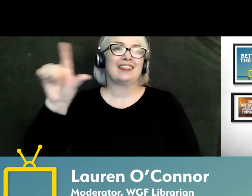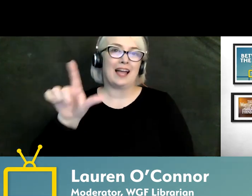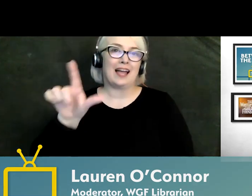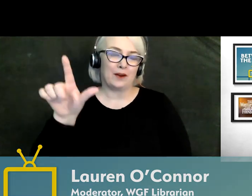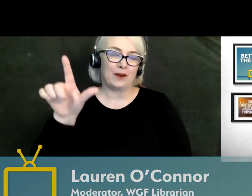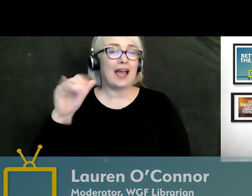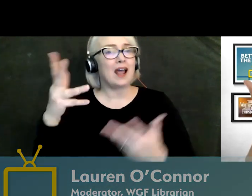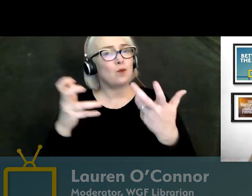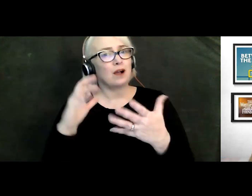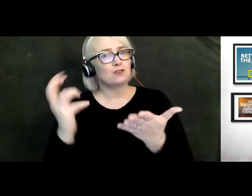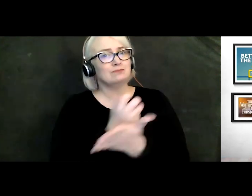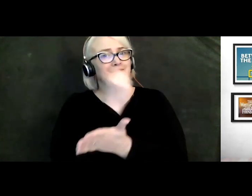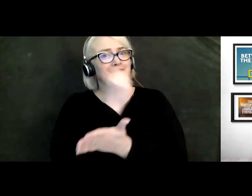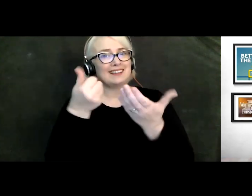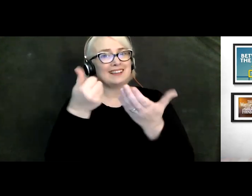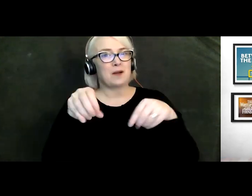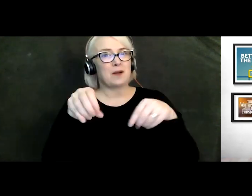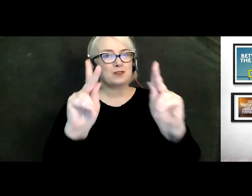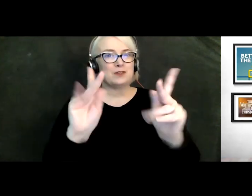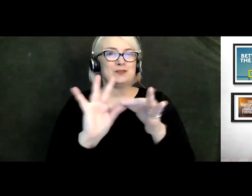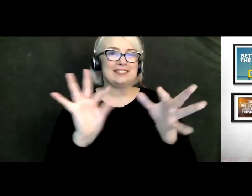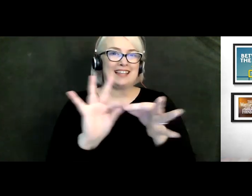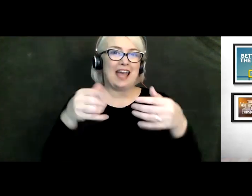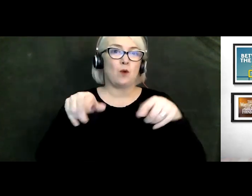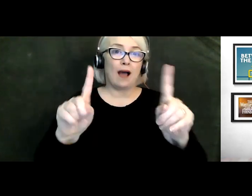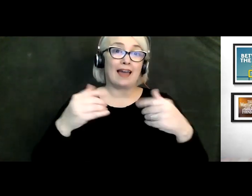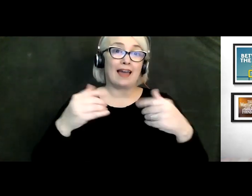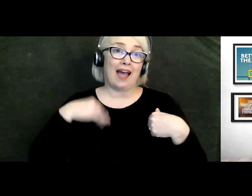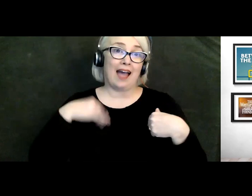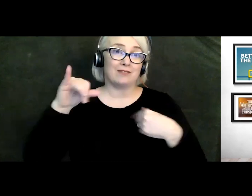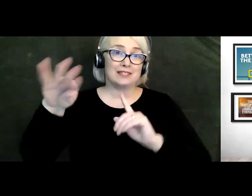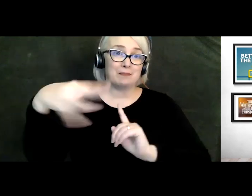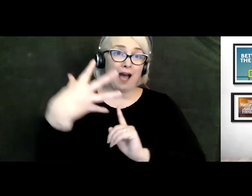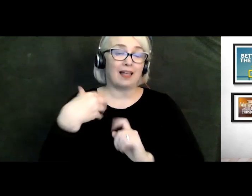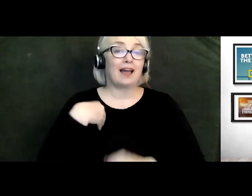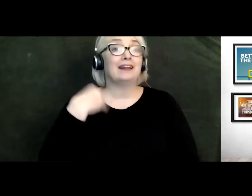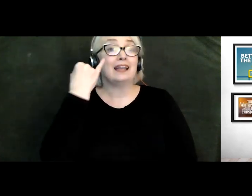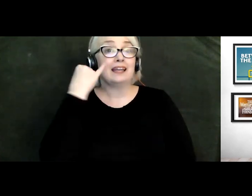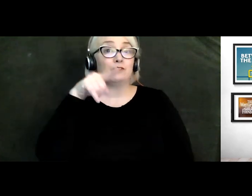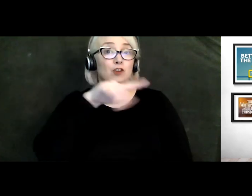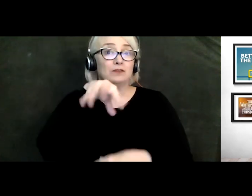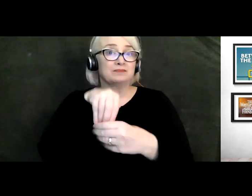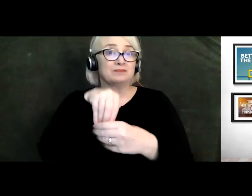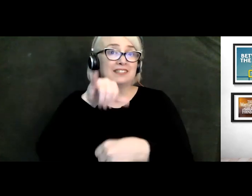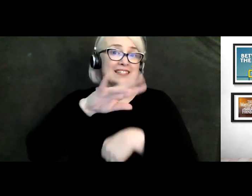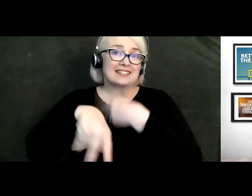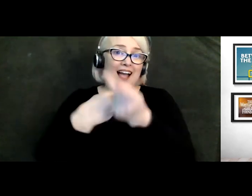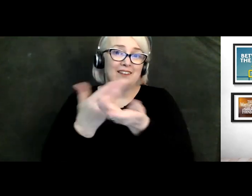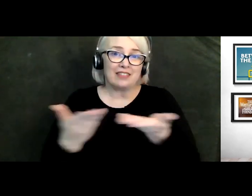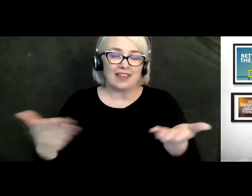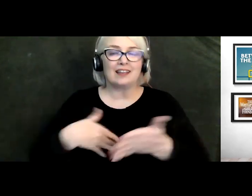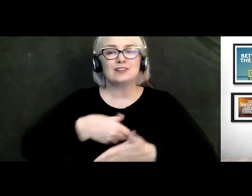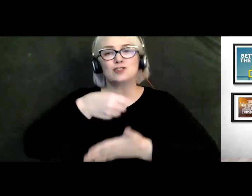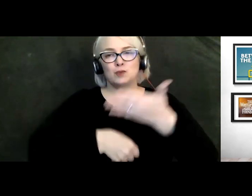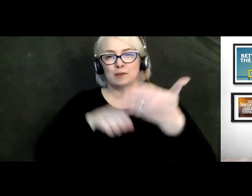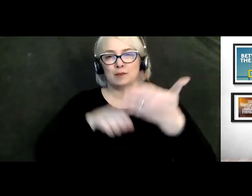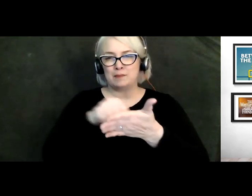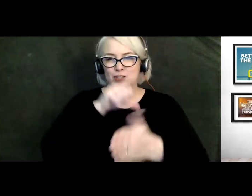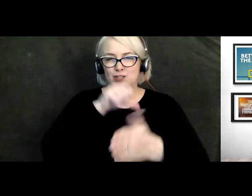to say, while I have this spotlight, if you're into this sort of thing, script pages on screen with commentary,